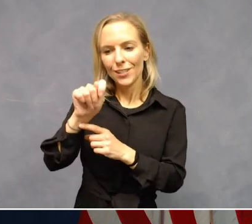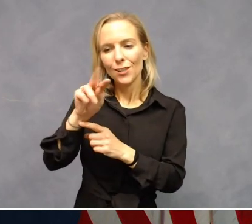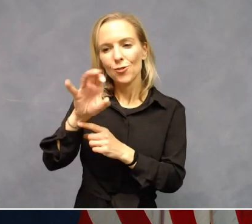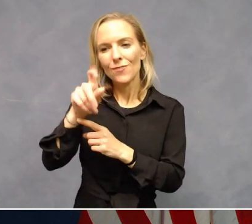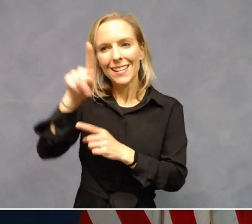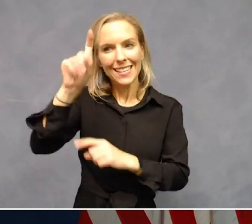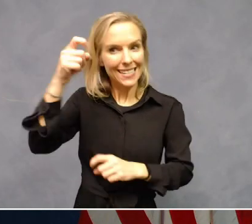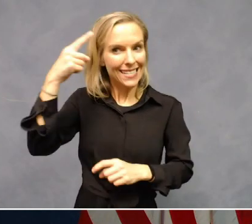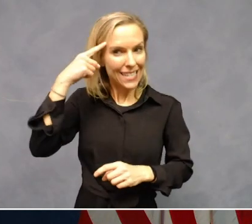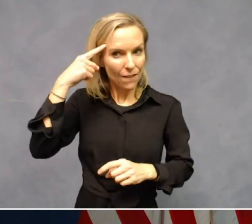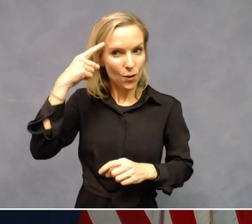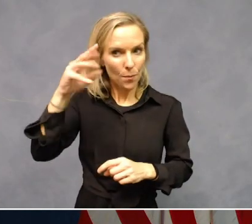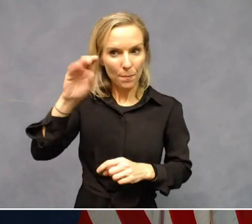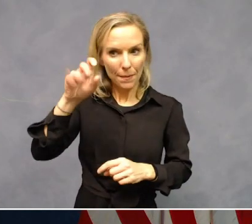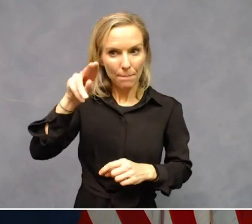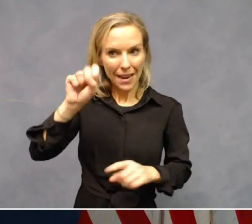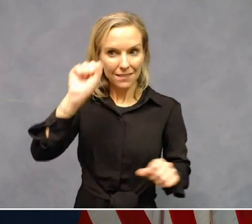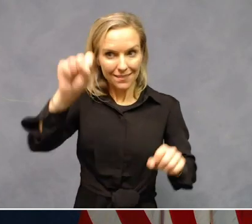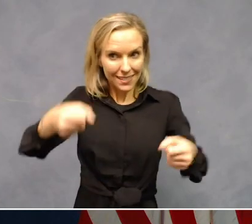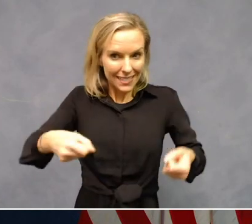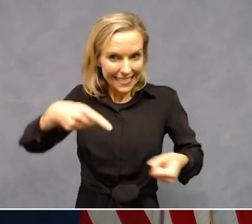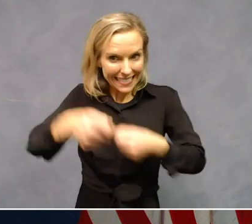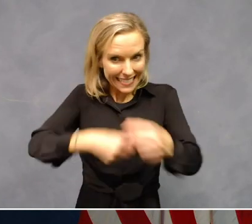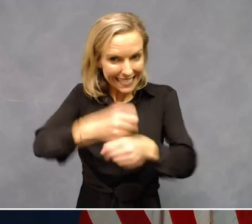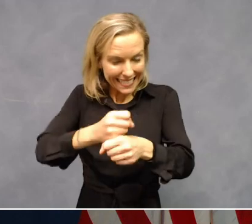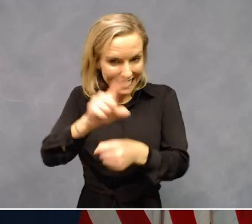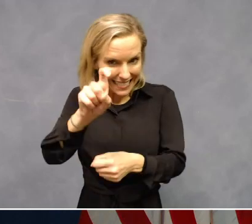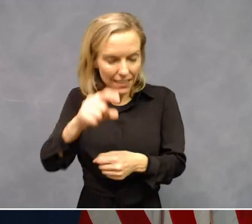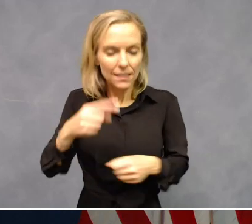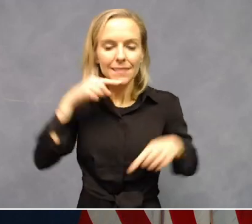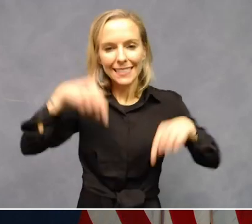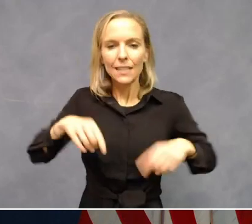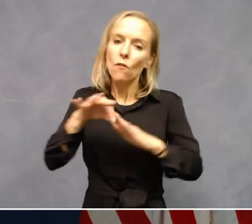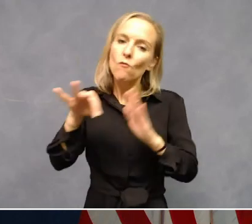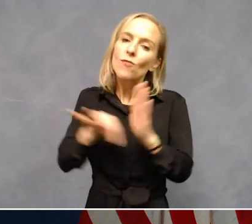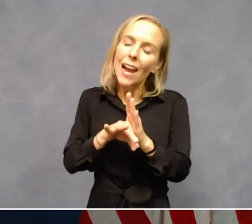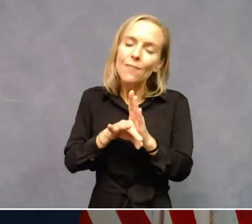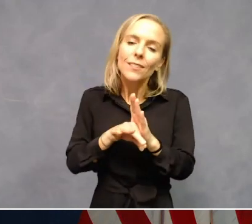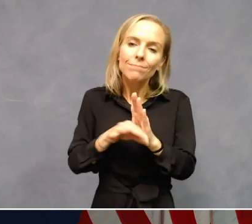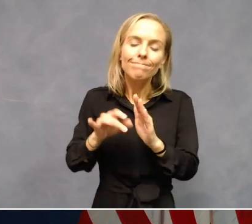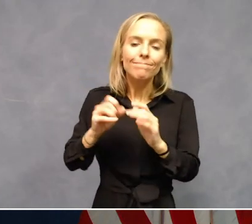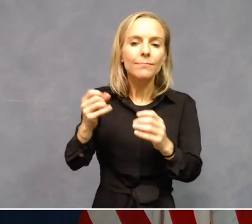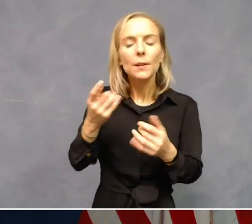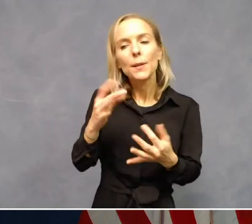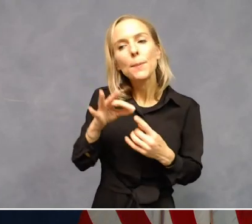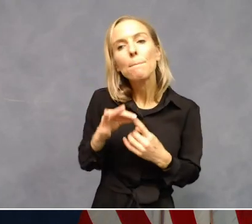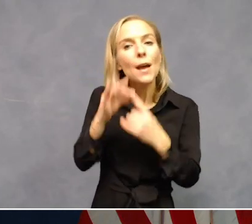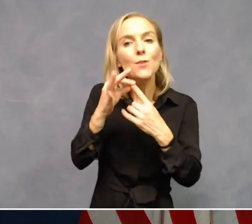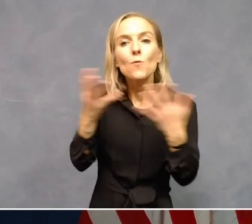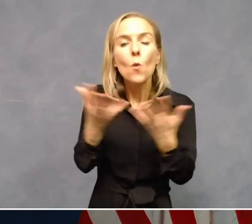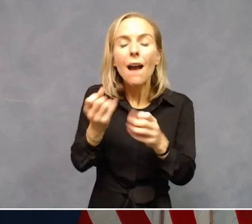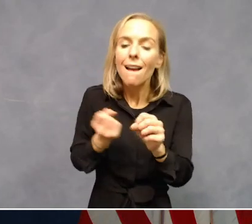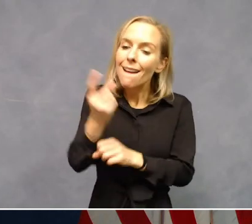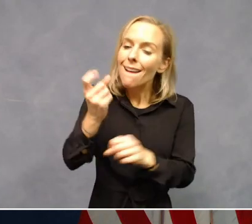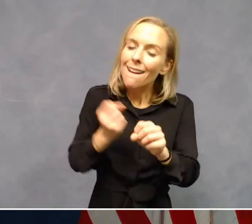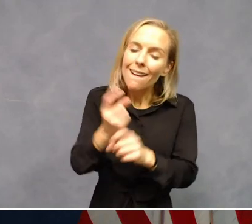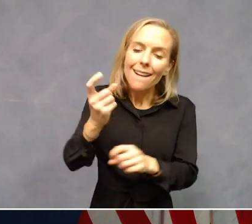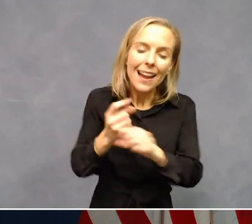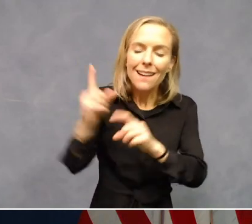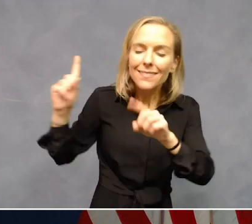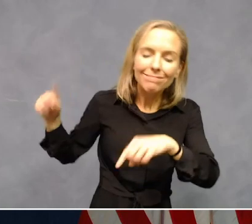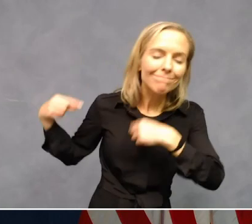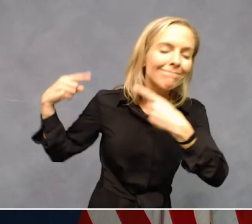done this year or not? Yeah, the question is, here in Frankfurt, one really special thing that occurs every year is trick-or-treating at the governor's